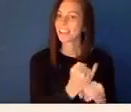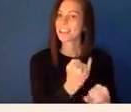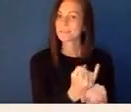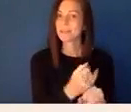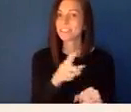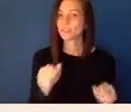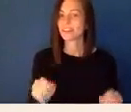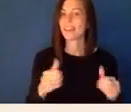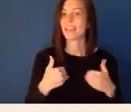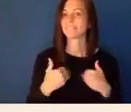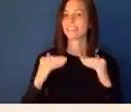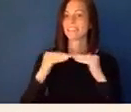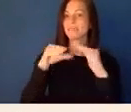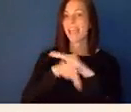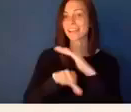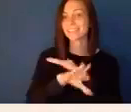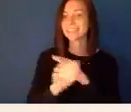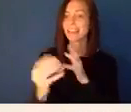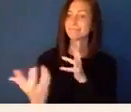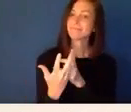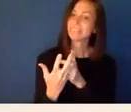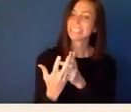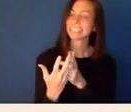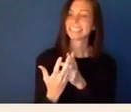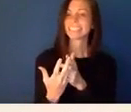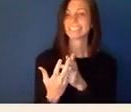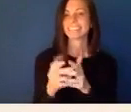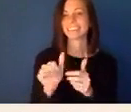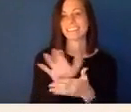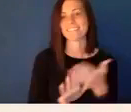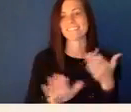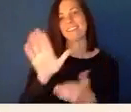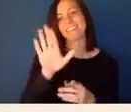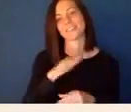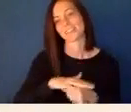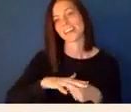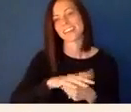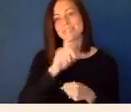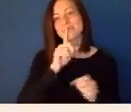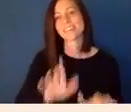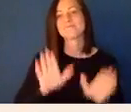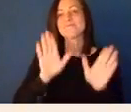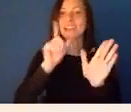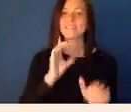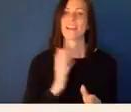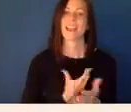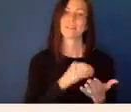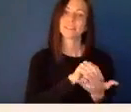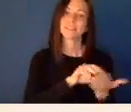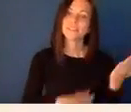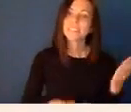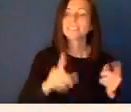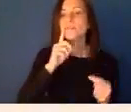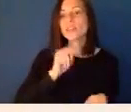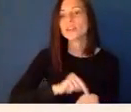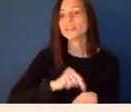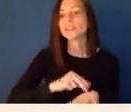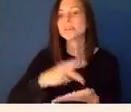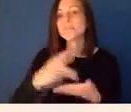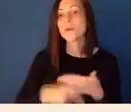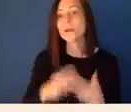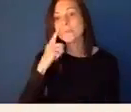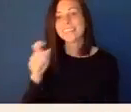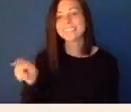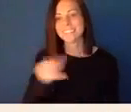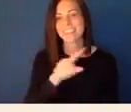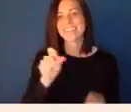access and feel like you really fit in the college setting. It was great for our students in the nursing programs because they were able to get the experience